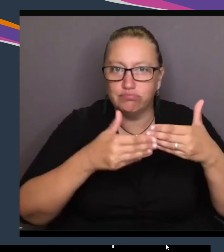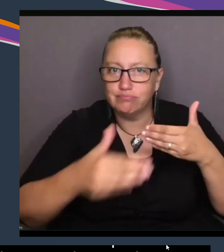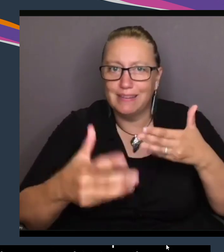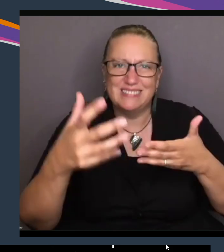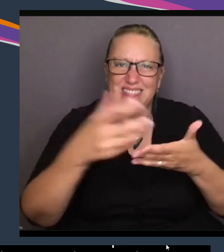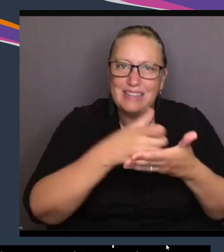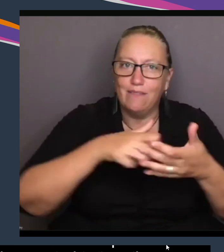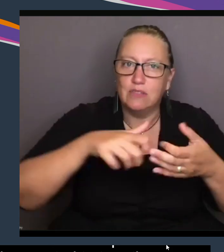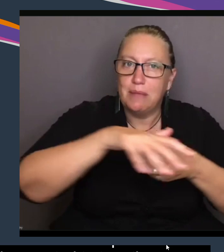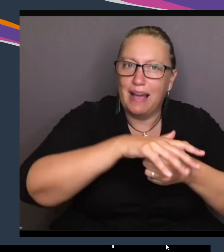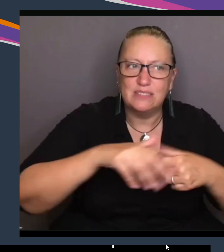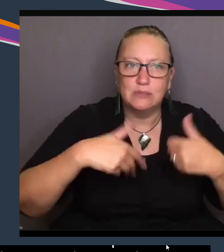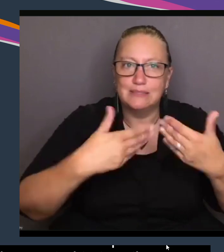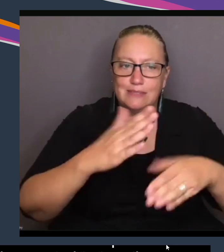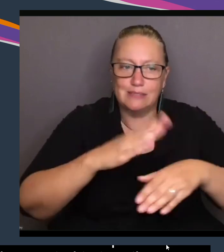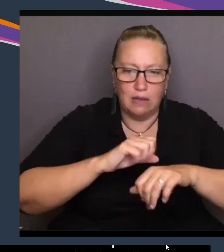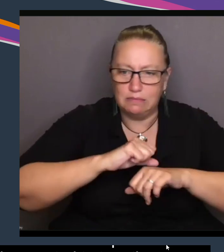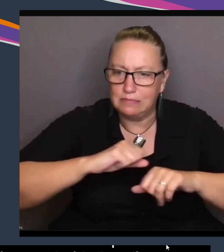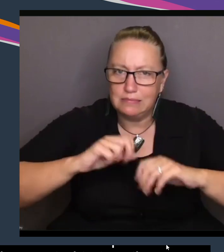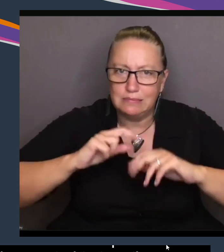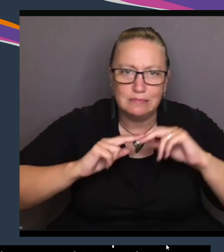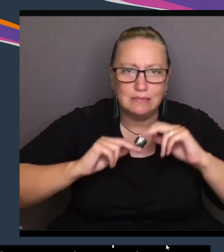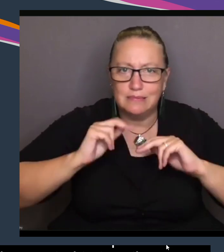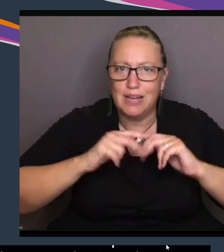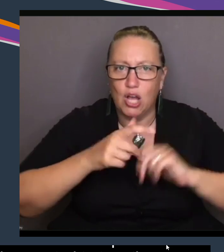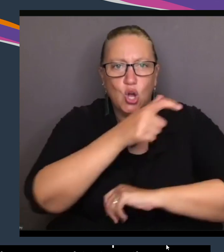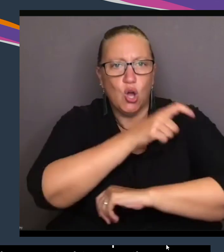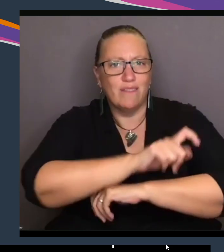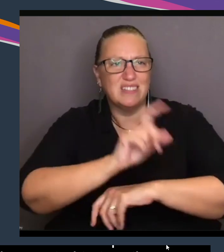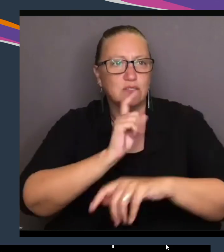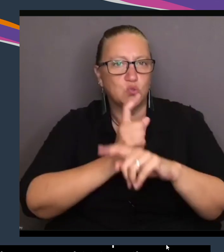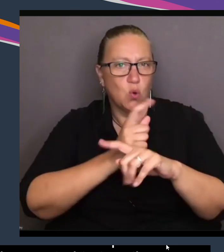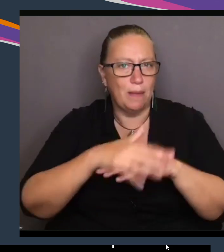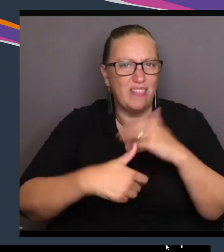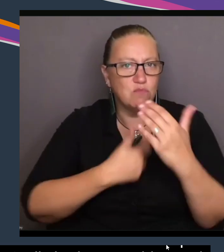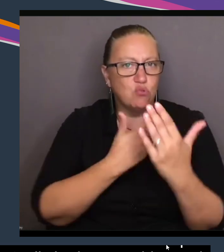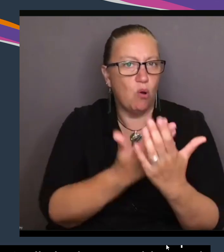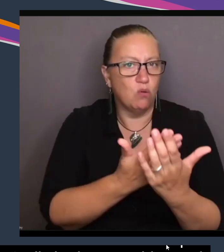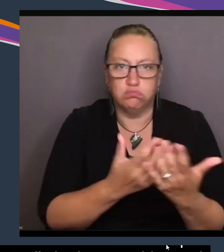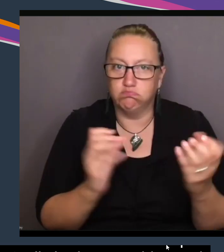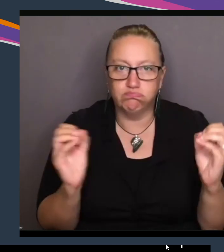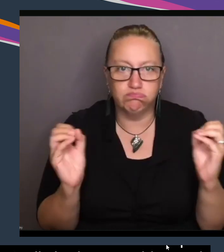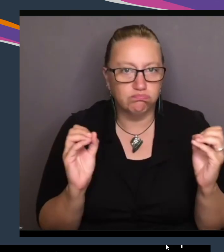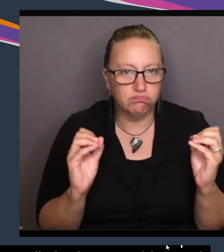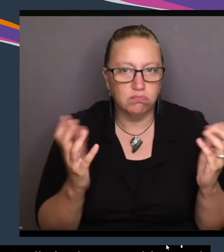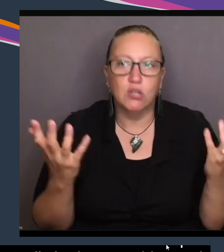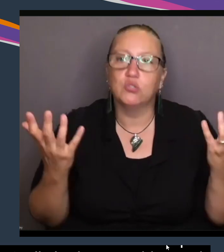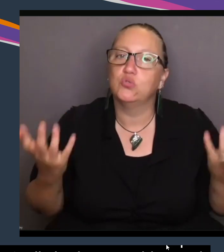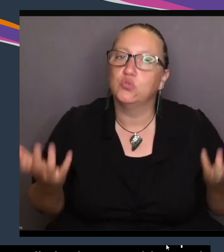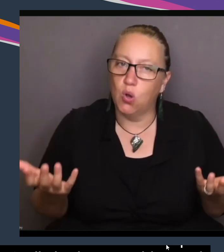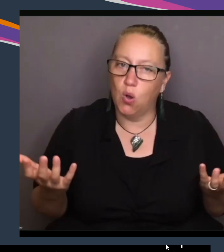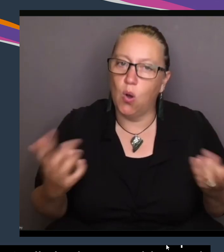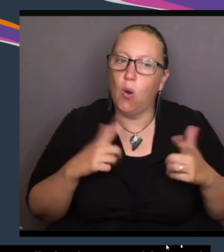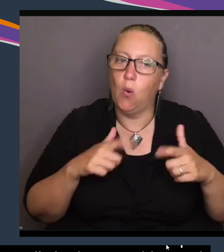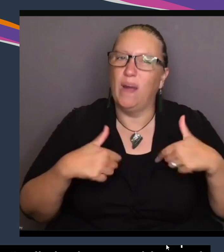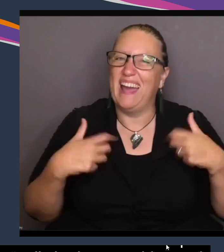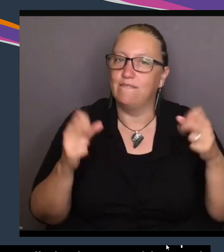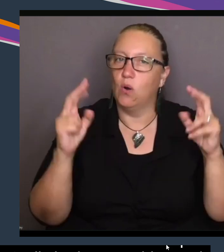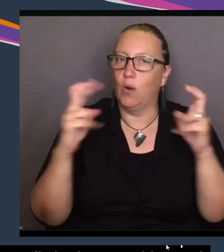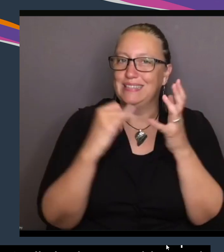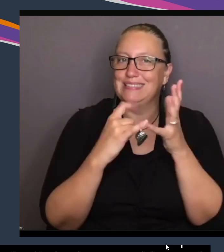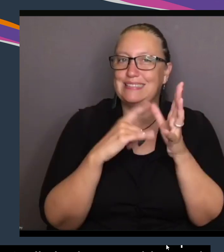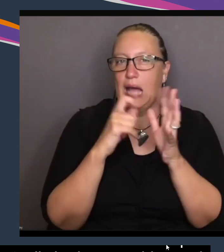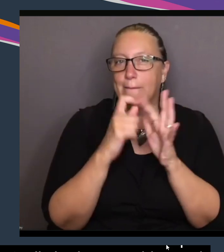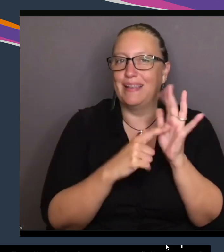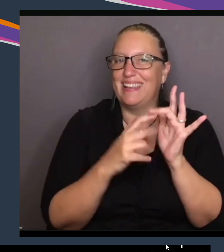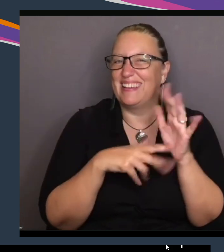them time to develop the confidence to speak to their proposal. So we have this saplings program. We called it